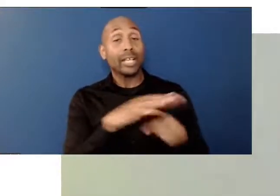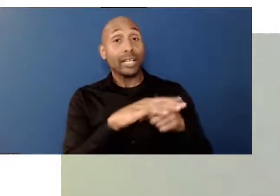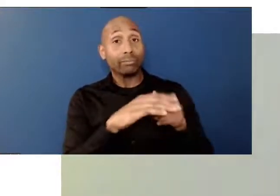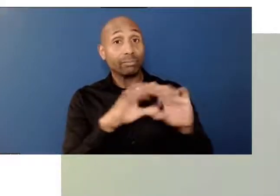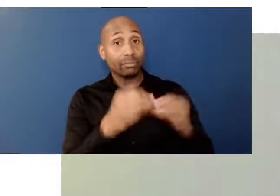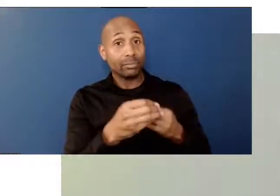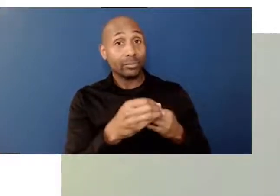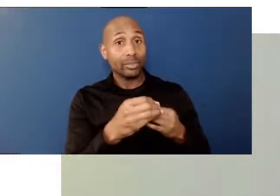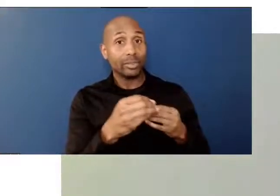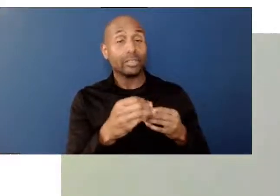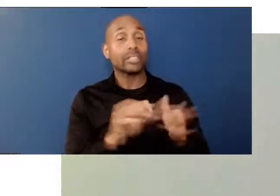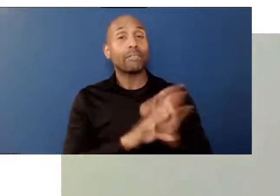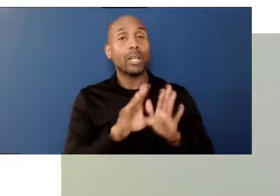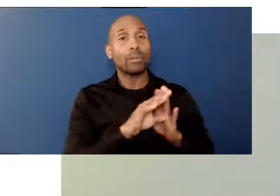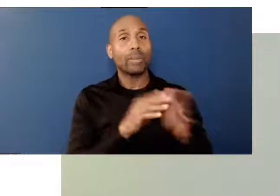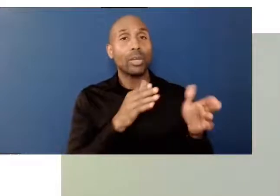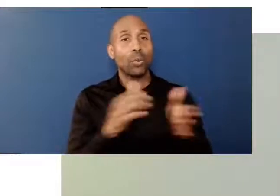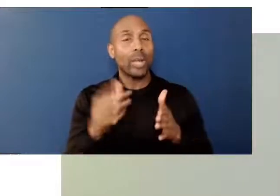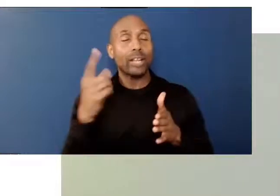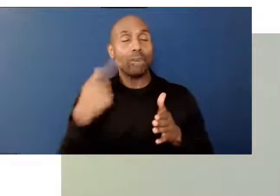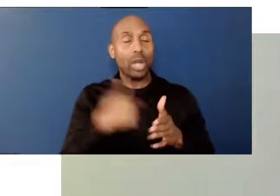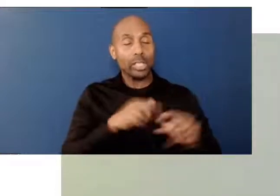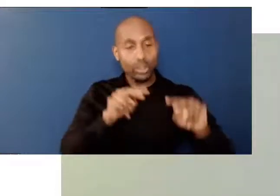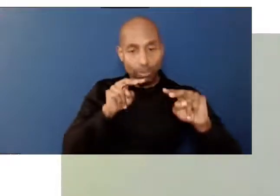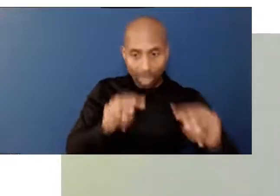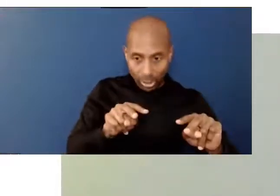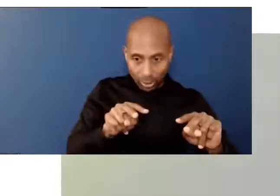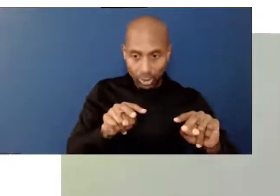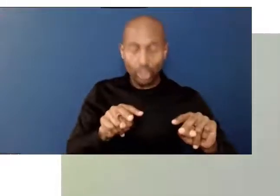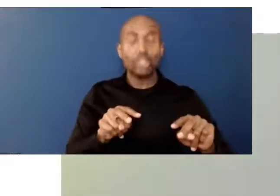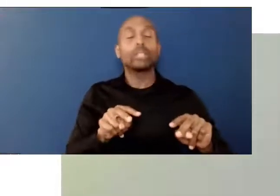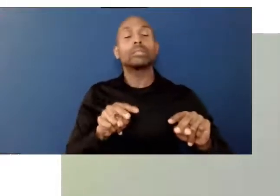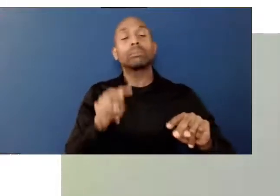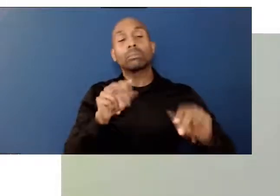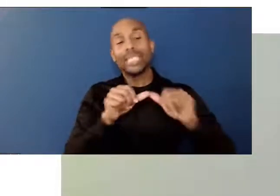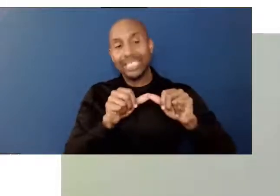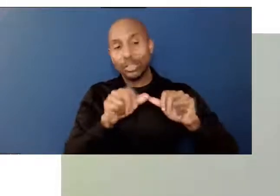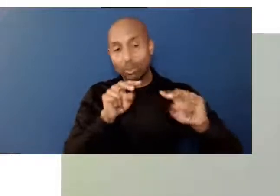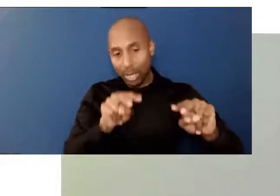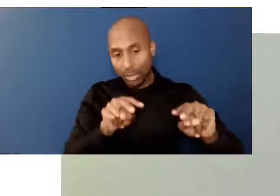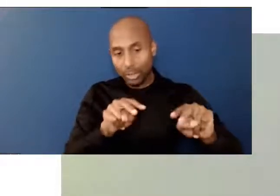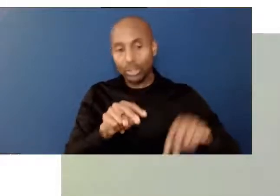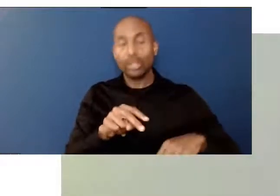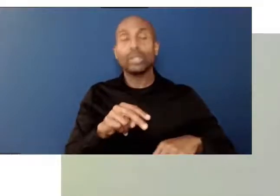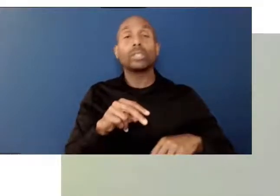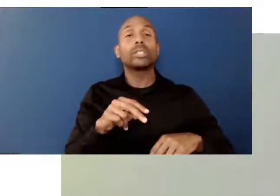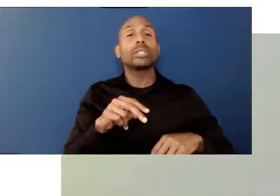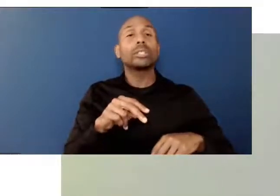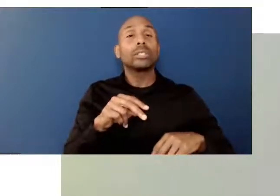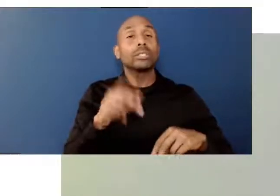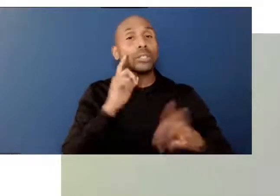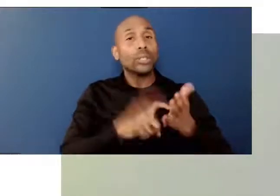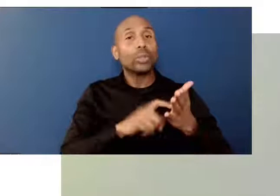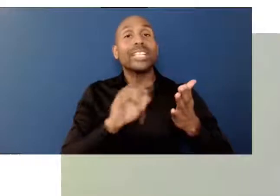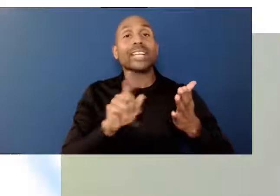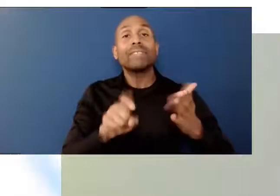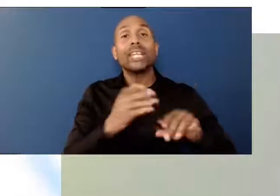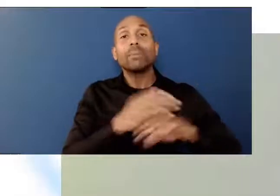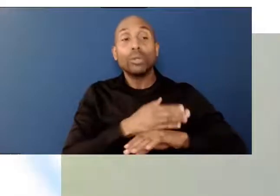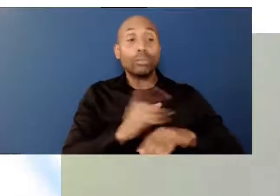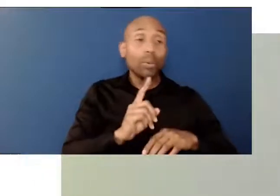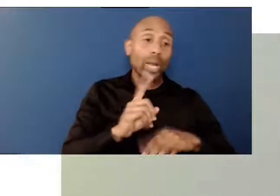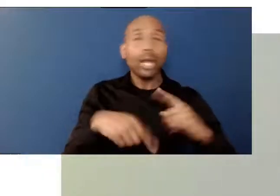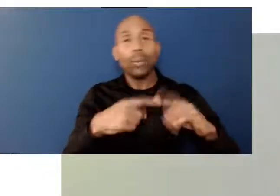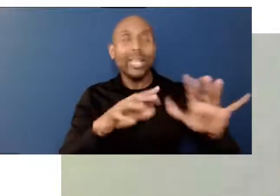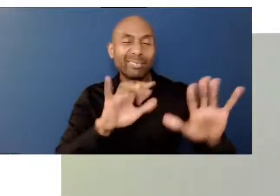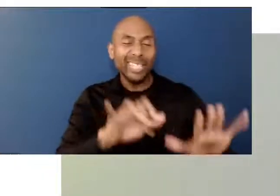improvements so that we're able to show the progress that we're making. But in the meantime, and in addition to standard development, there's a lot of other work